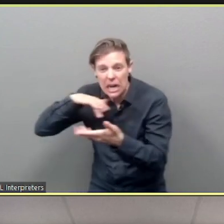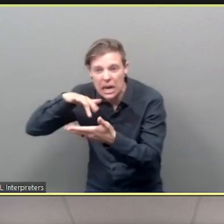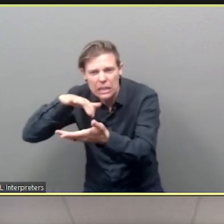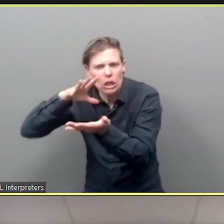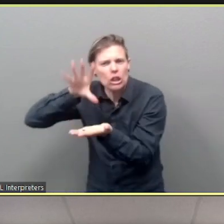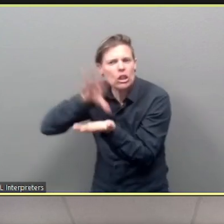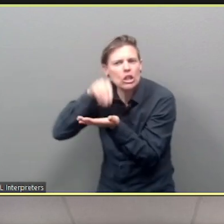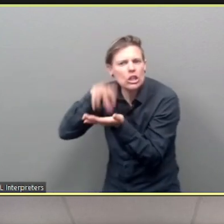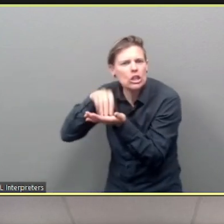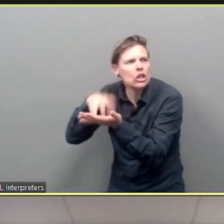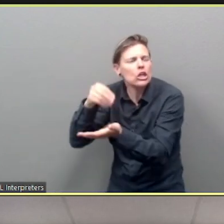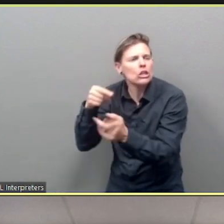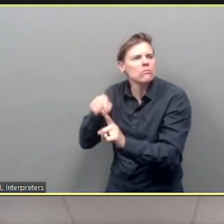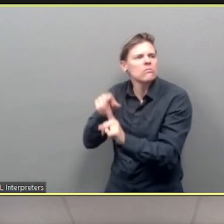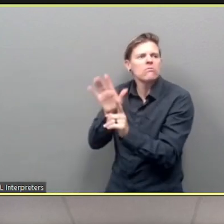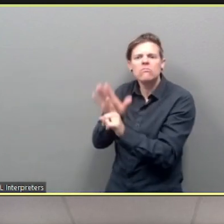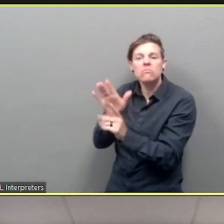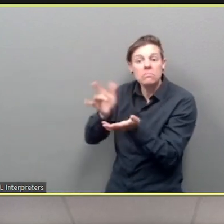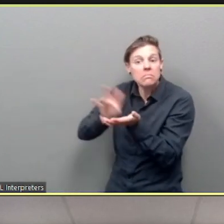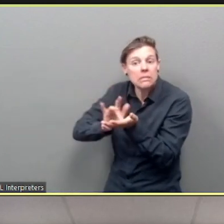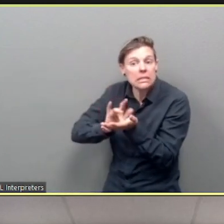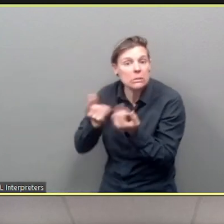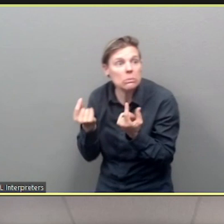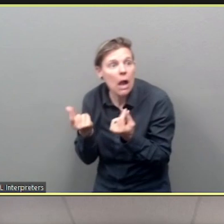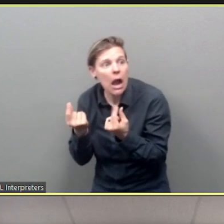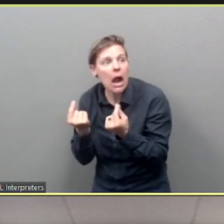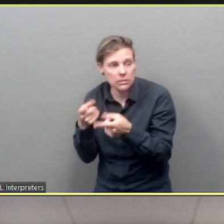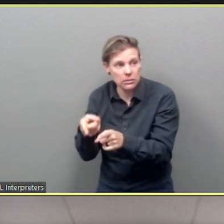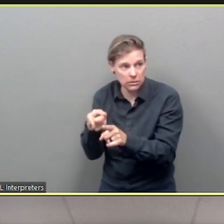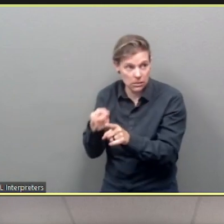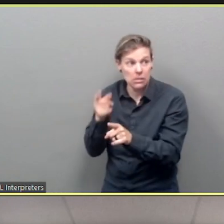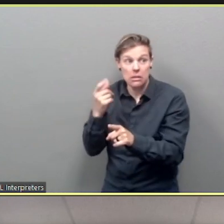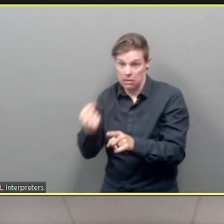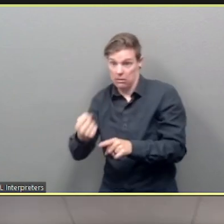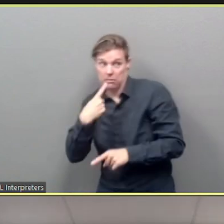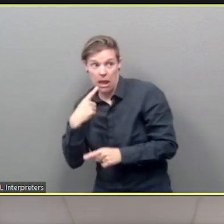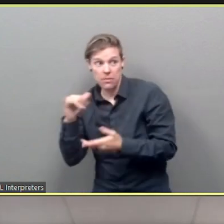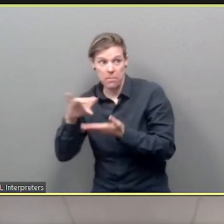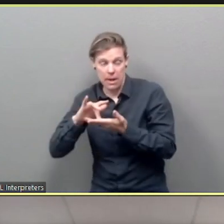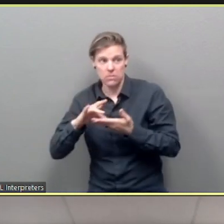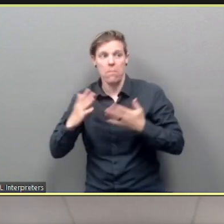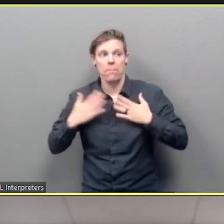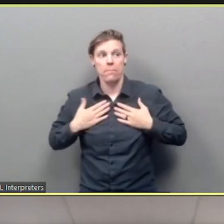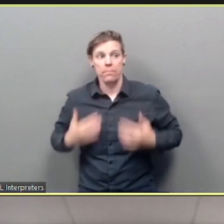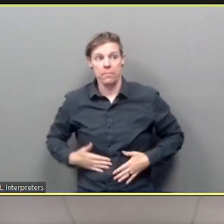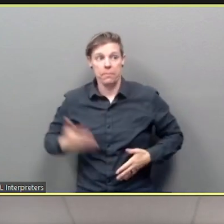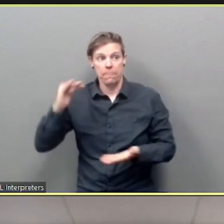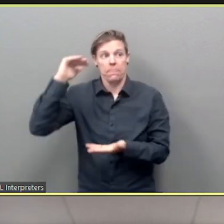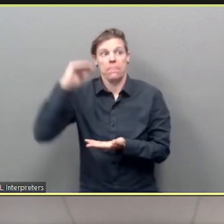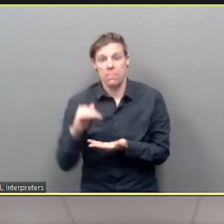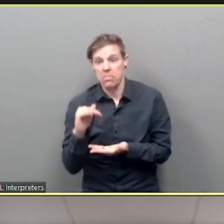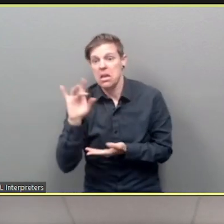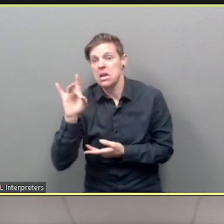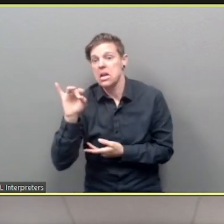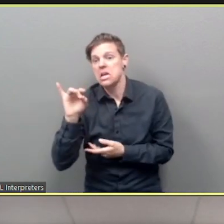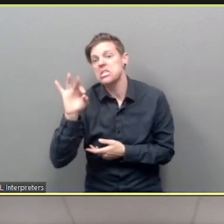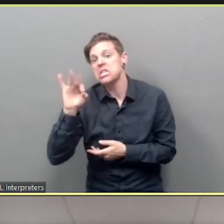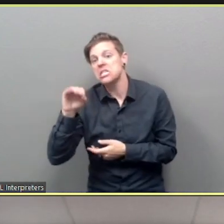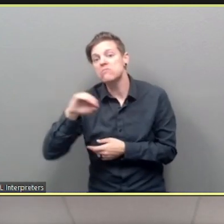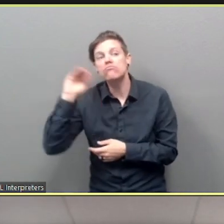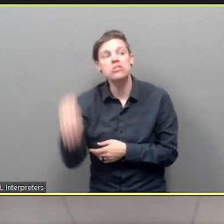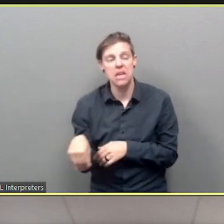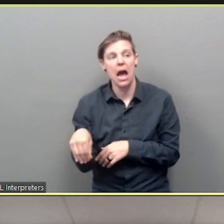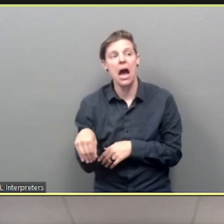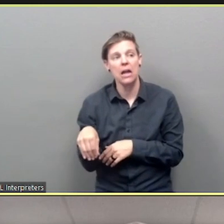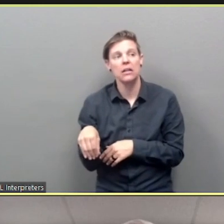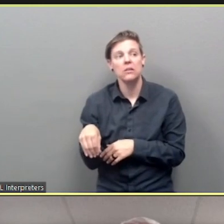in hospitalization of up to 90%, 80 to 90%, monoclonal antibodies 75%. So,